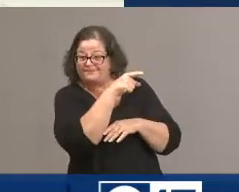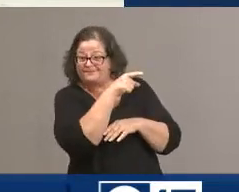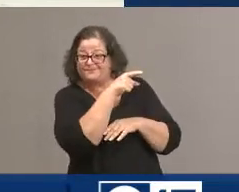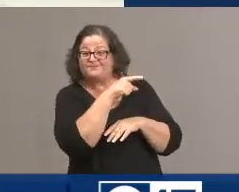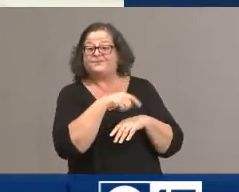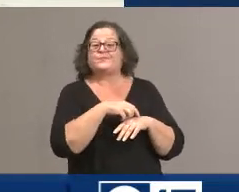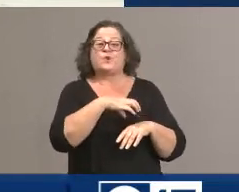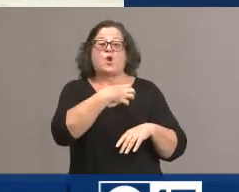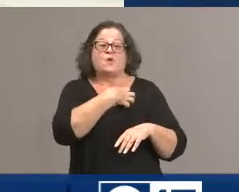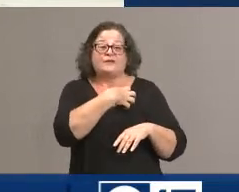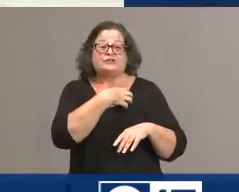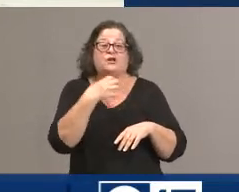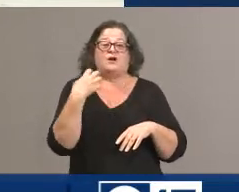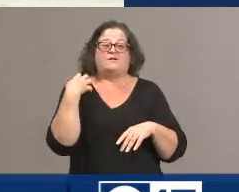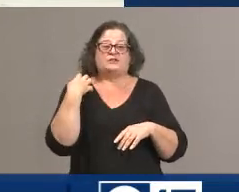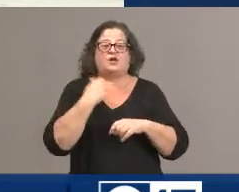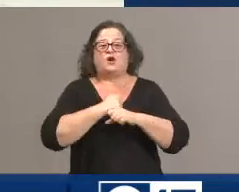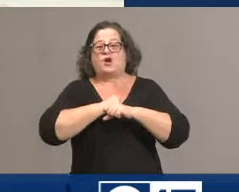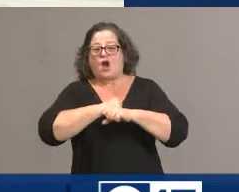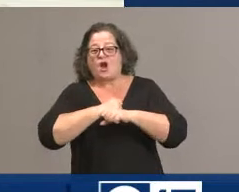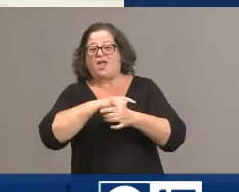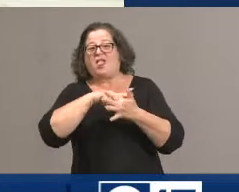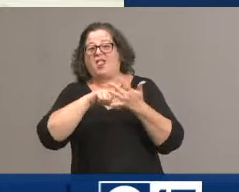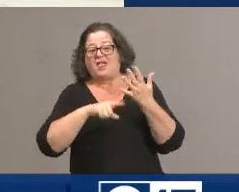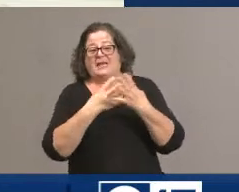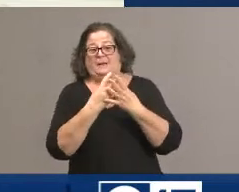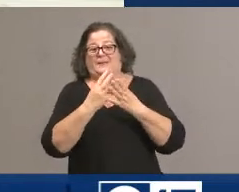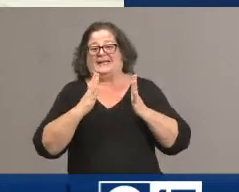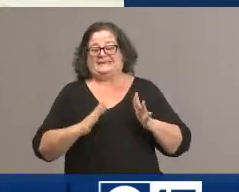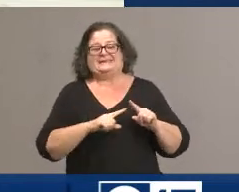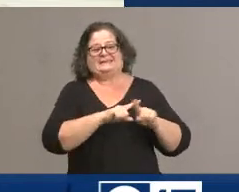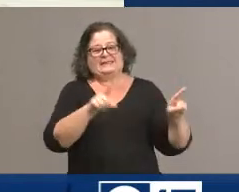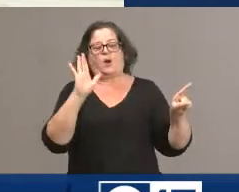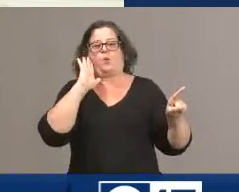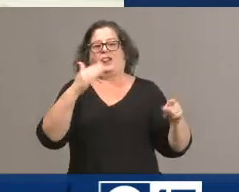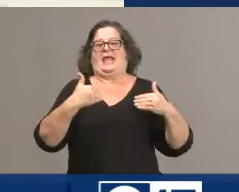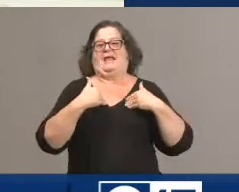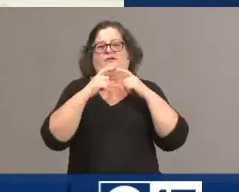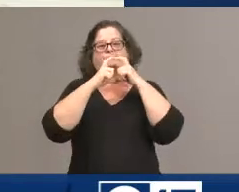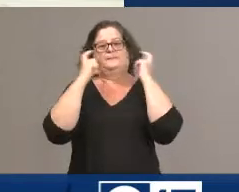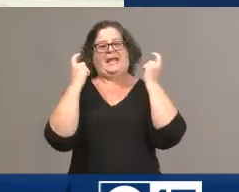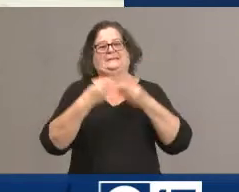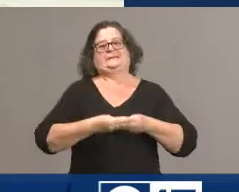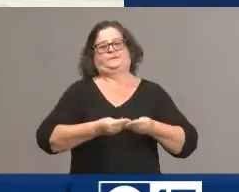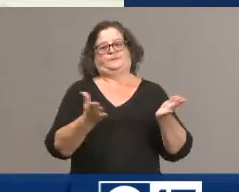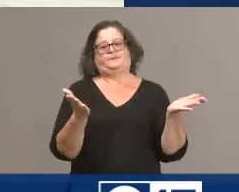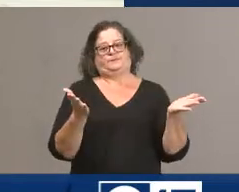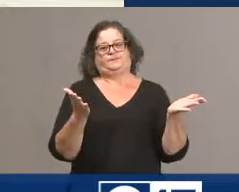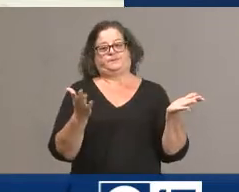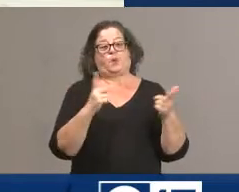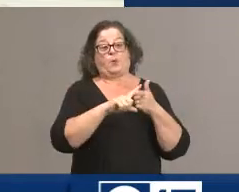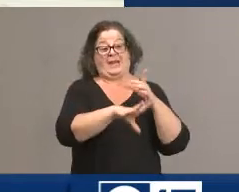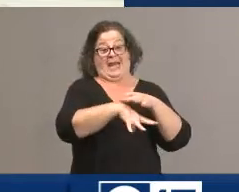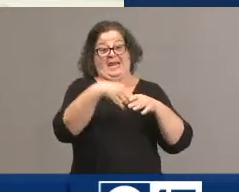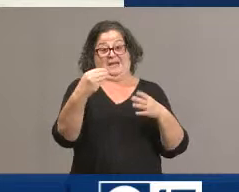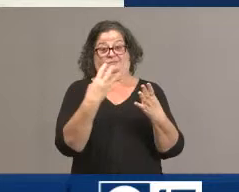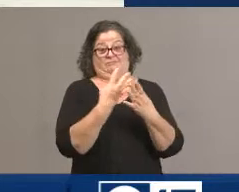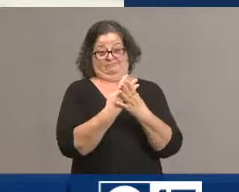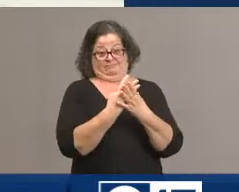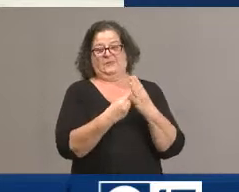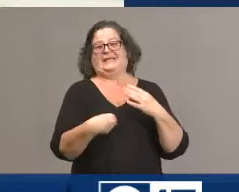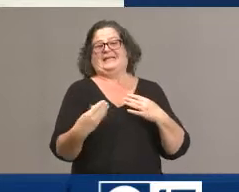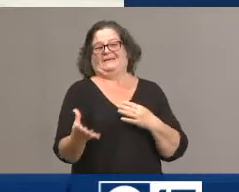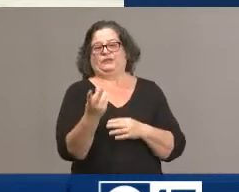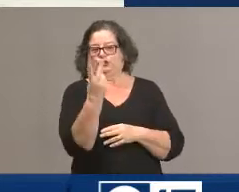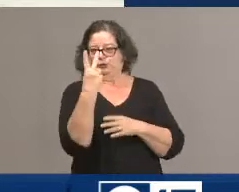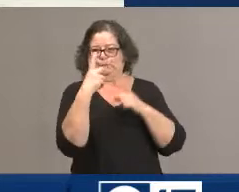and our inmates, upon release, are given 2 masks so they can begin their time